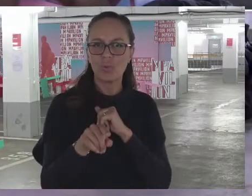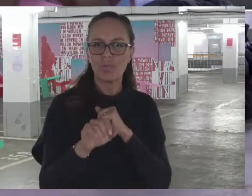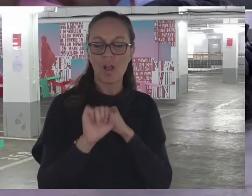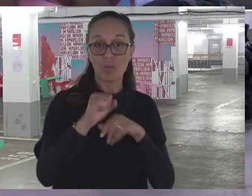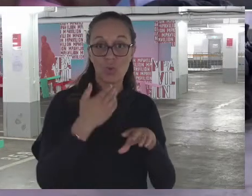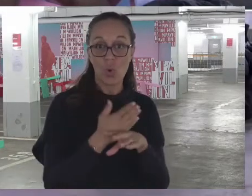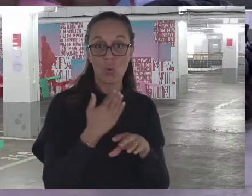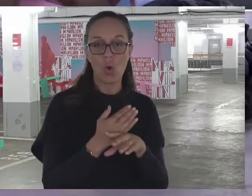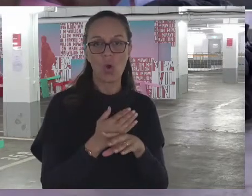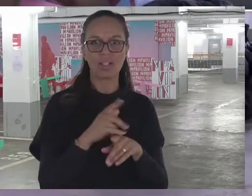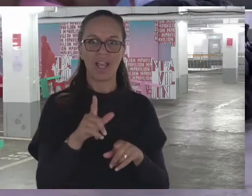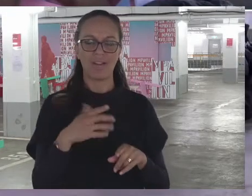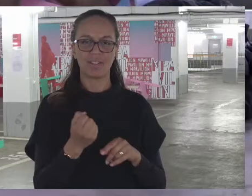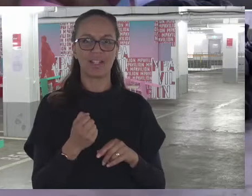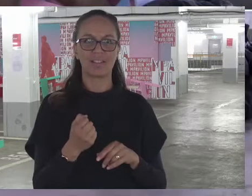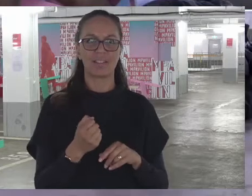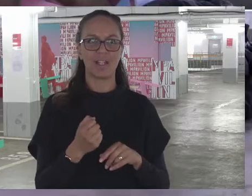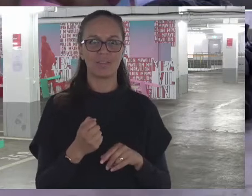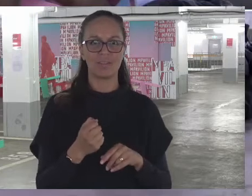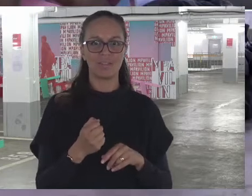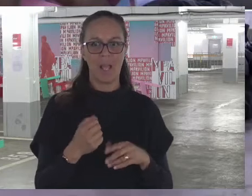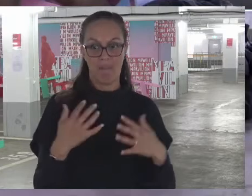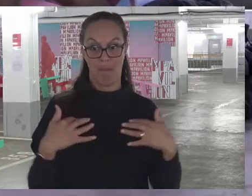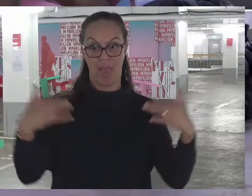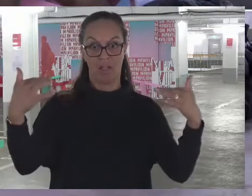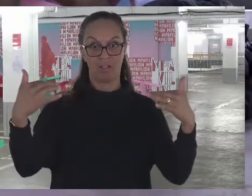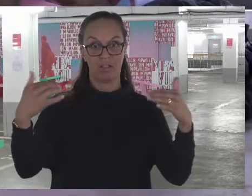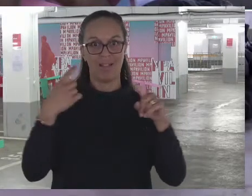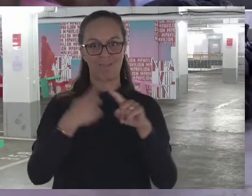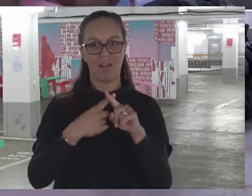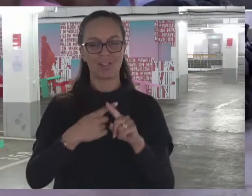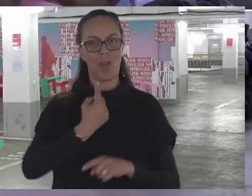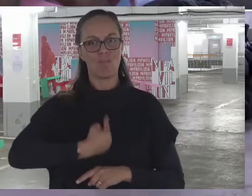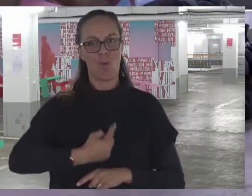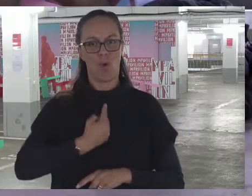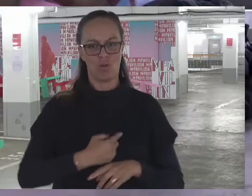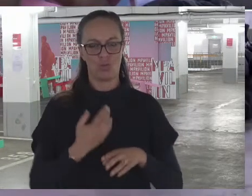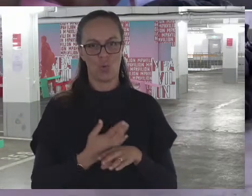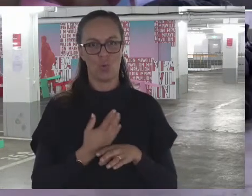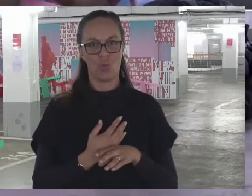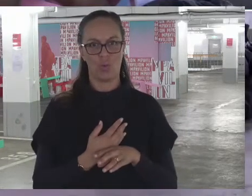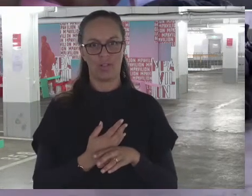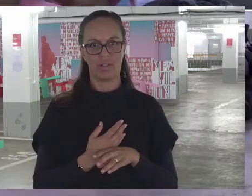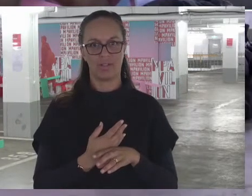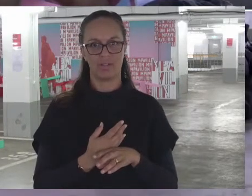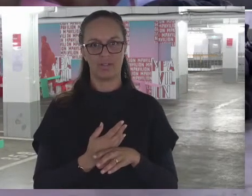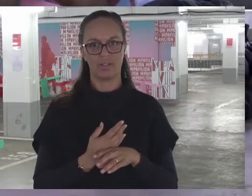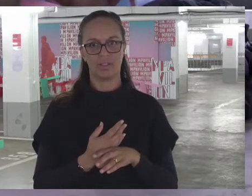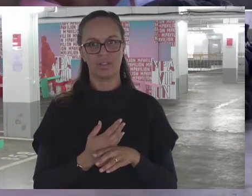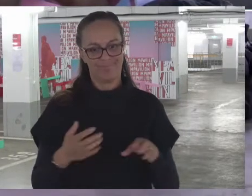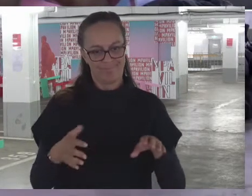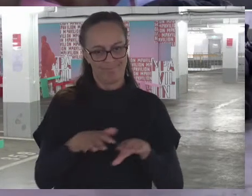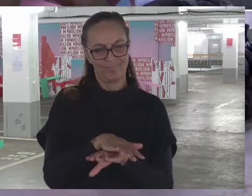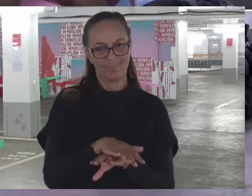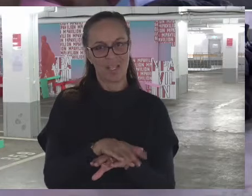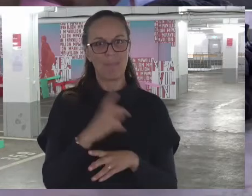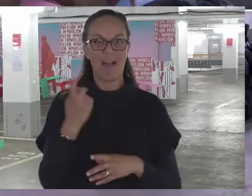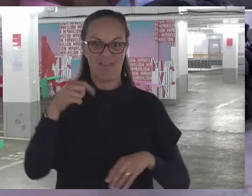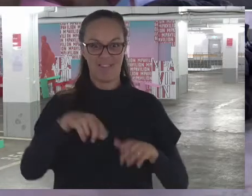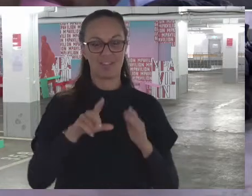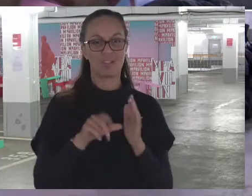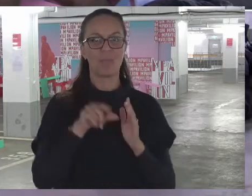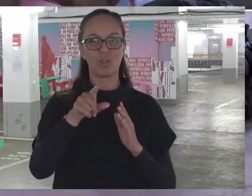together the political and the personal, but this time around you were thrown into Victoria's sort of democratic